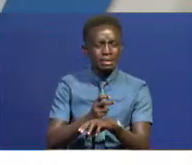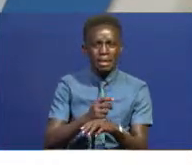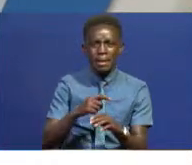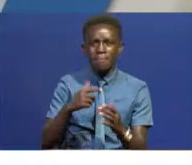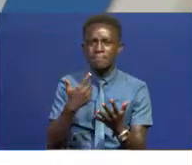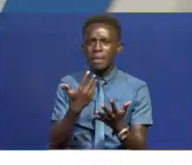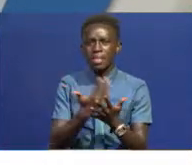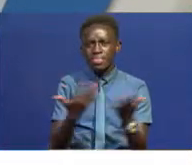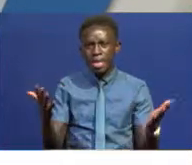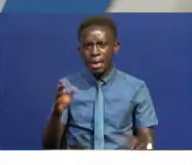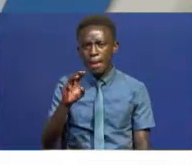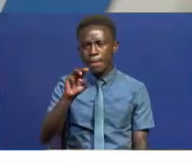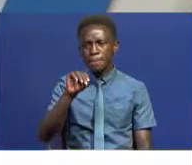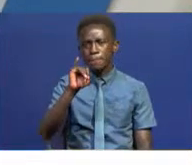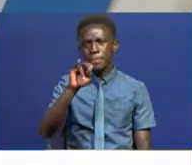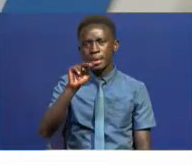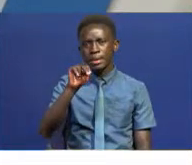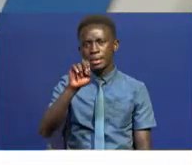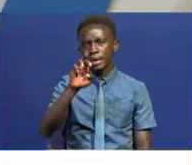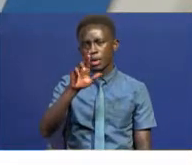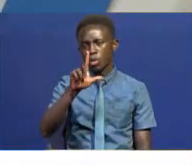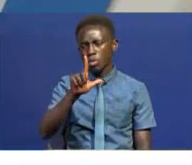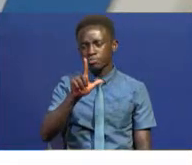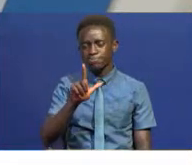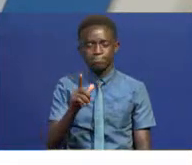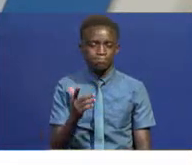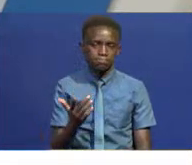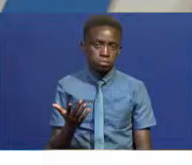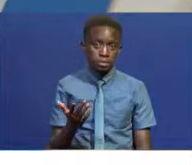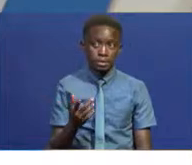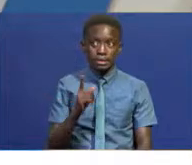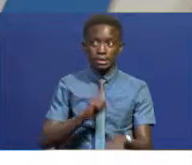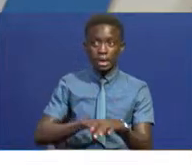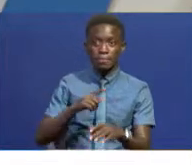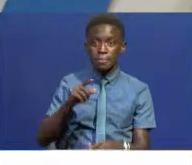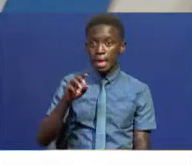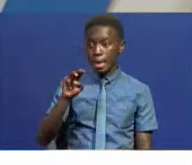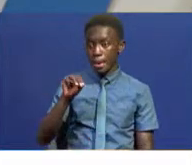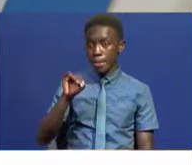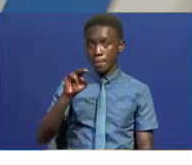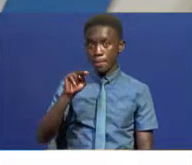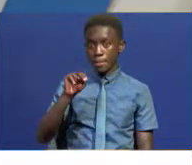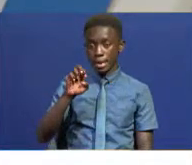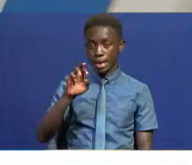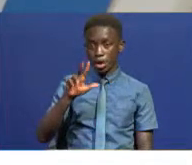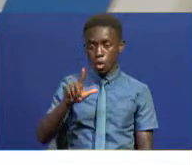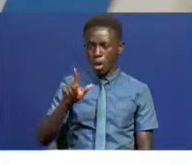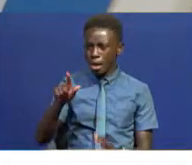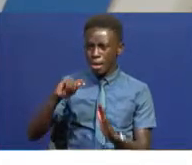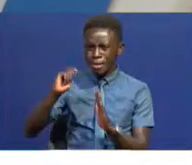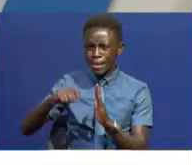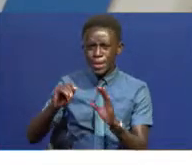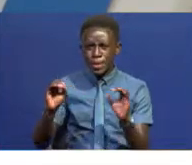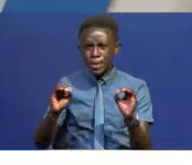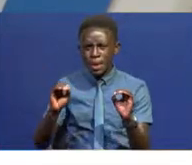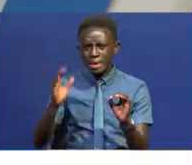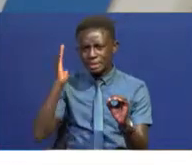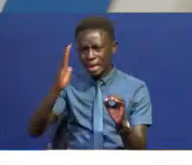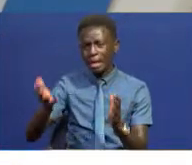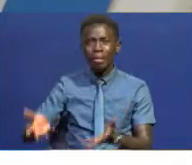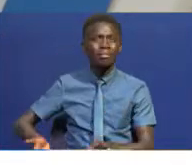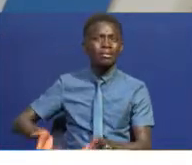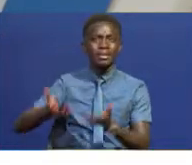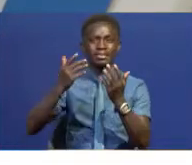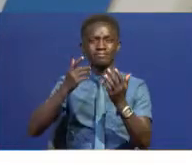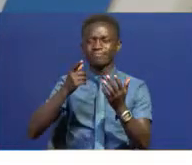Any time that unprocessed minerals get out of this country, it is a loss to the government through the value of